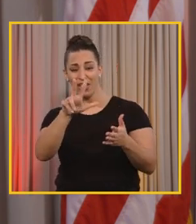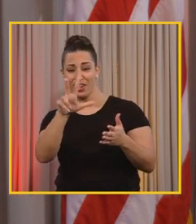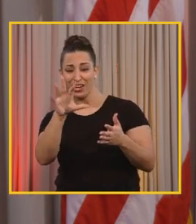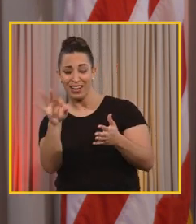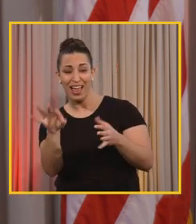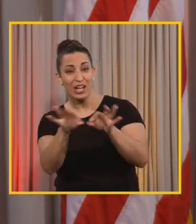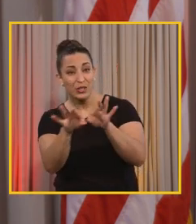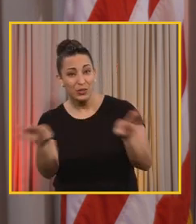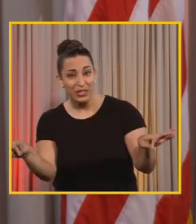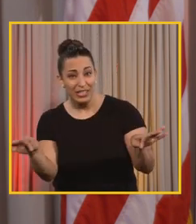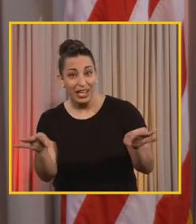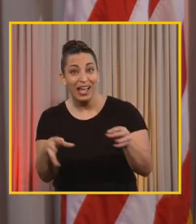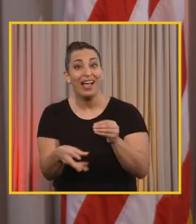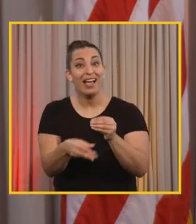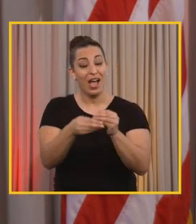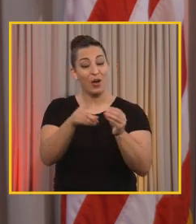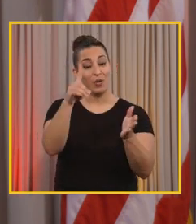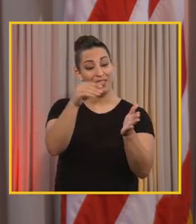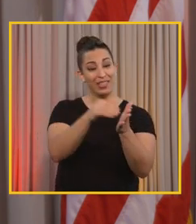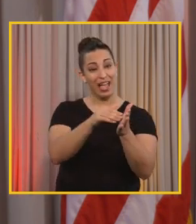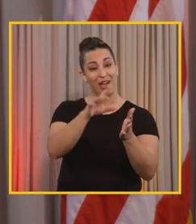1,839 degrees and